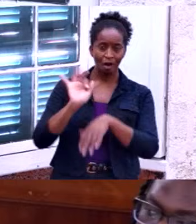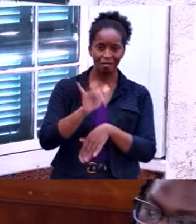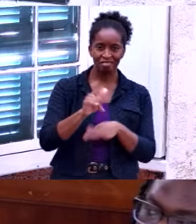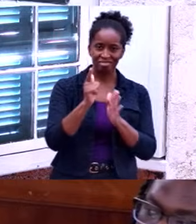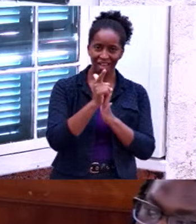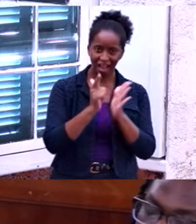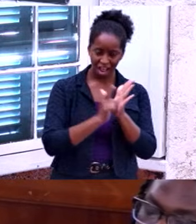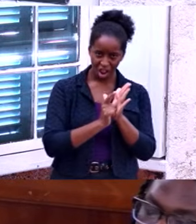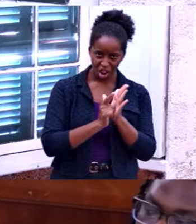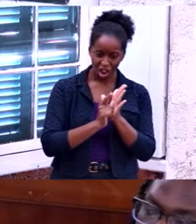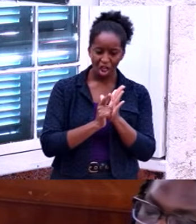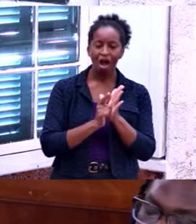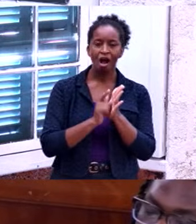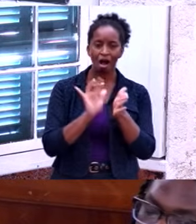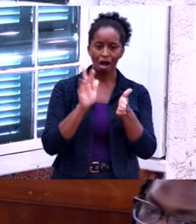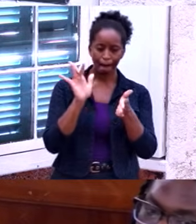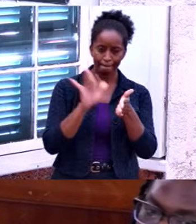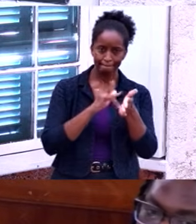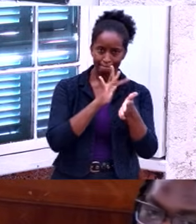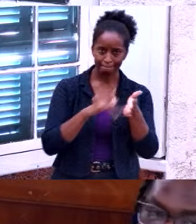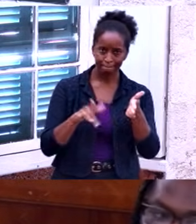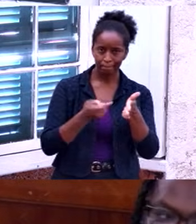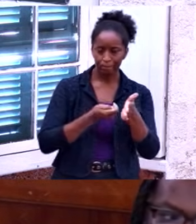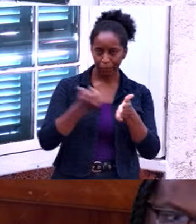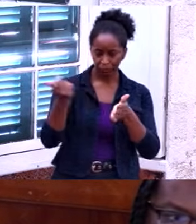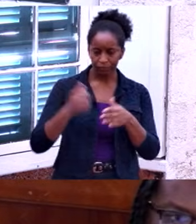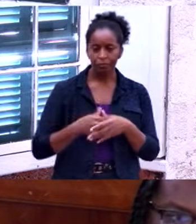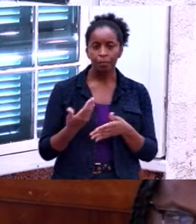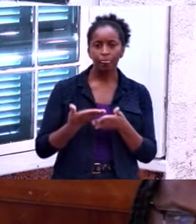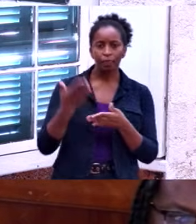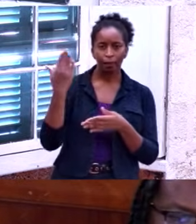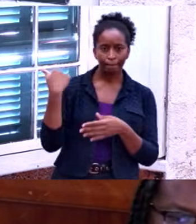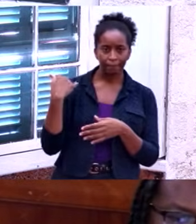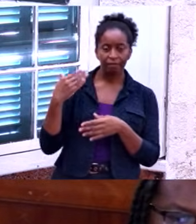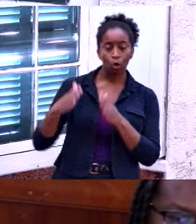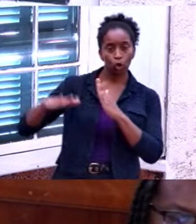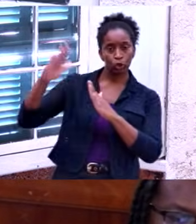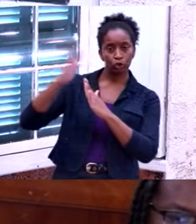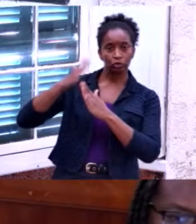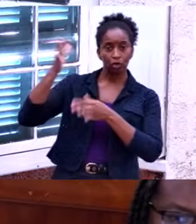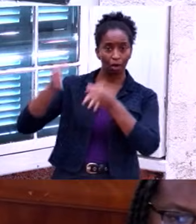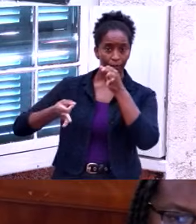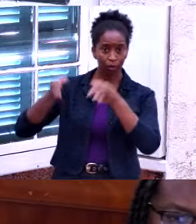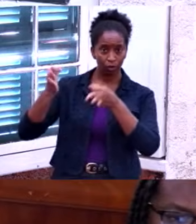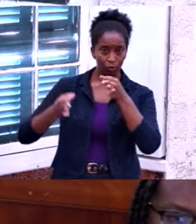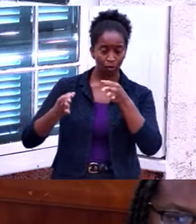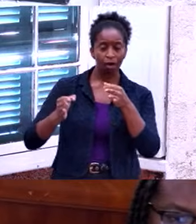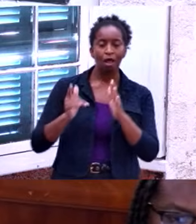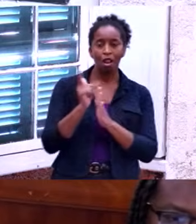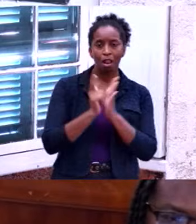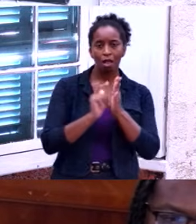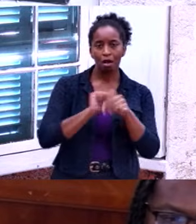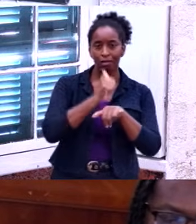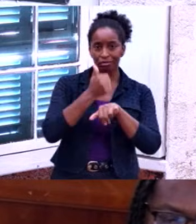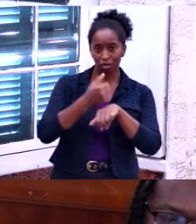bail. We had to come back by way of constitutional amendment to deal with that, to make provision for